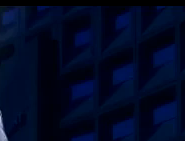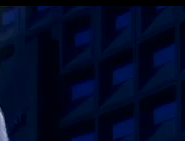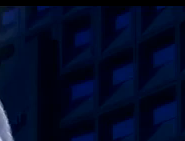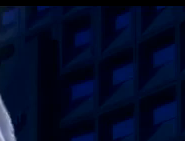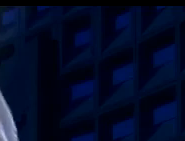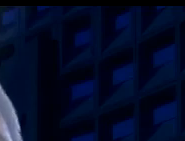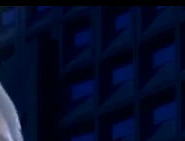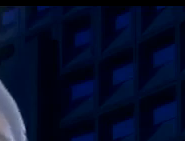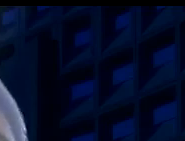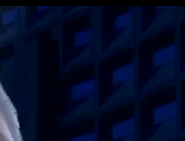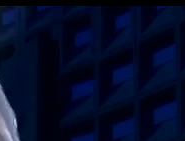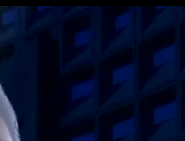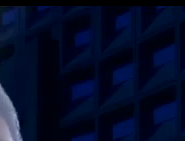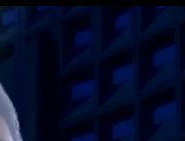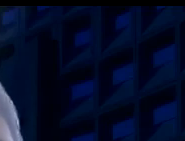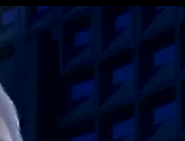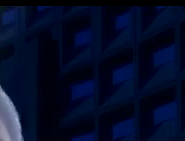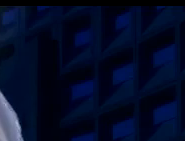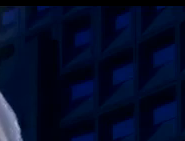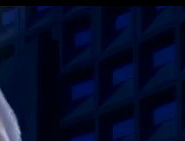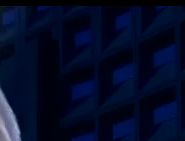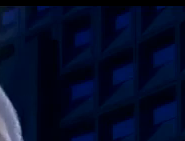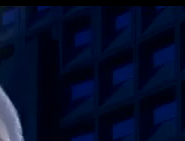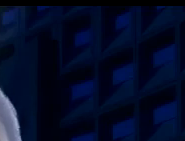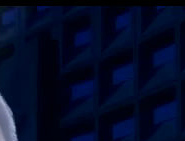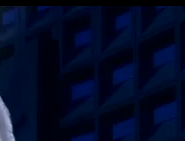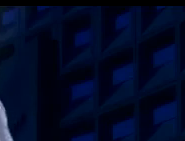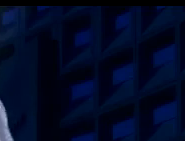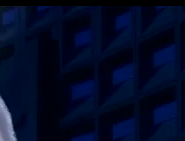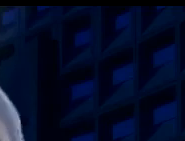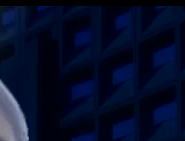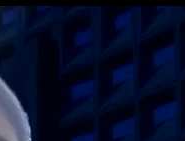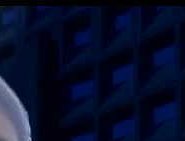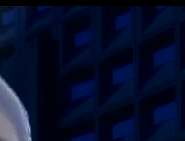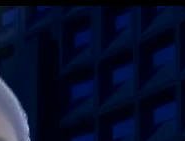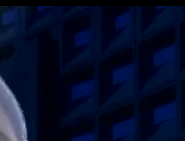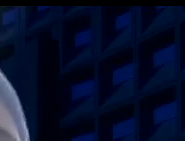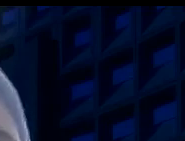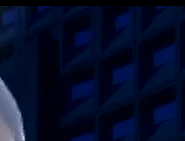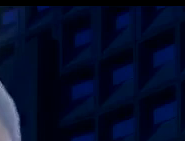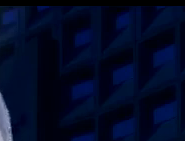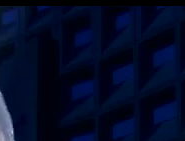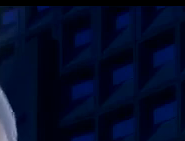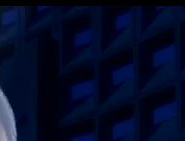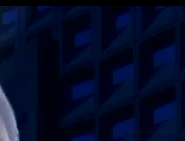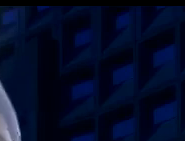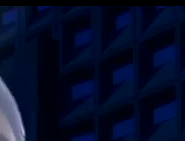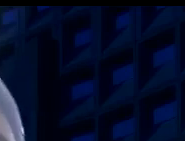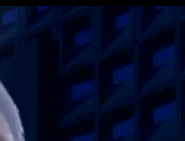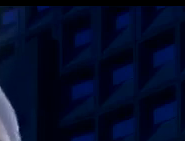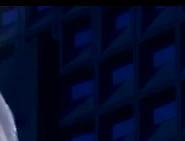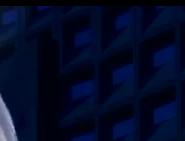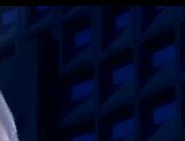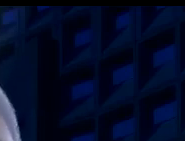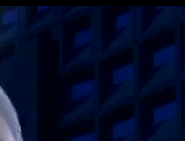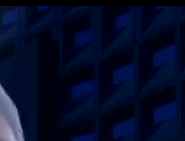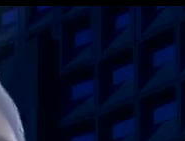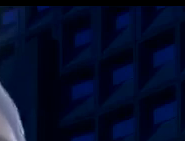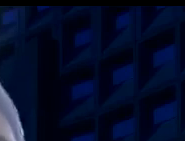offense. And now that the person's in treatment, there's no expectations of a reoccurrence of those criminal activities.